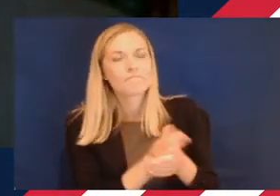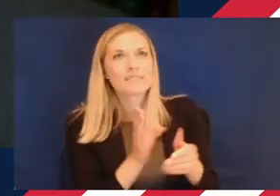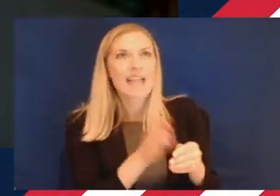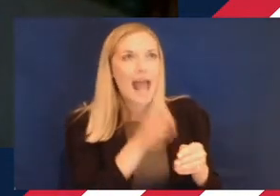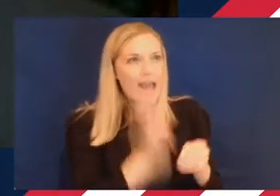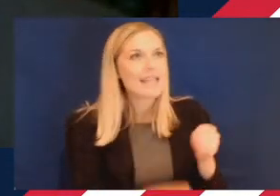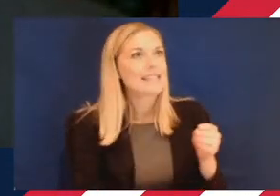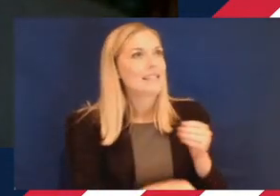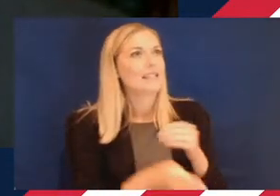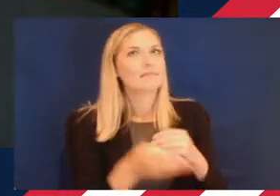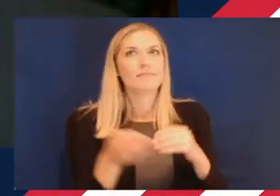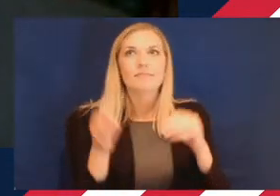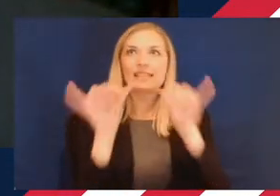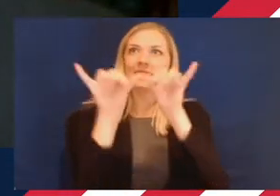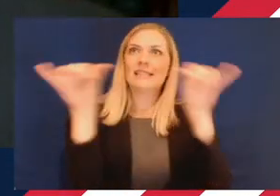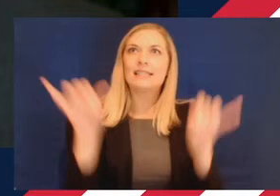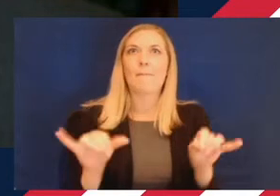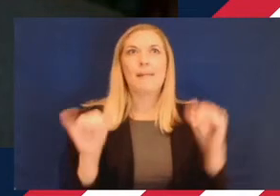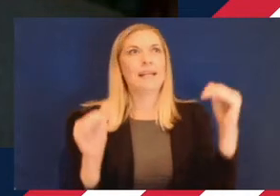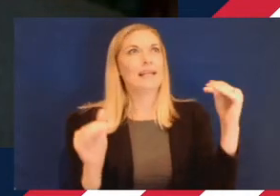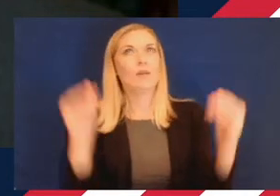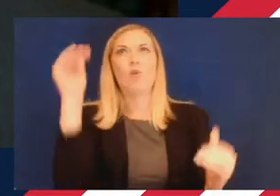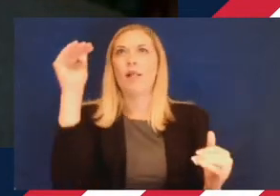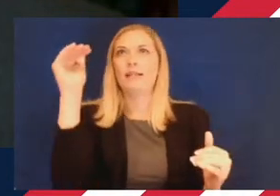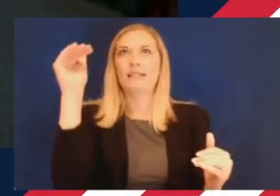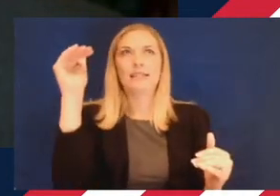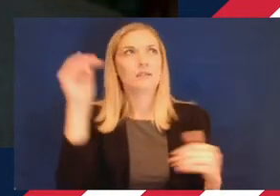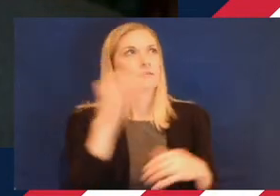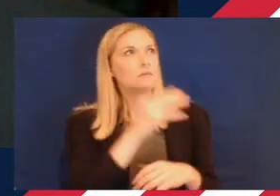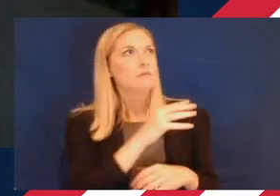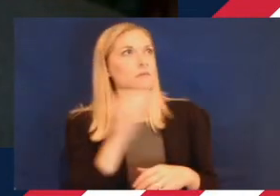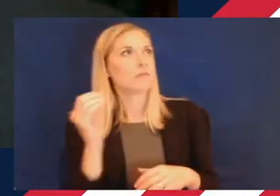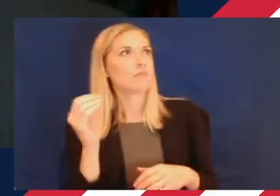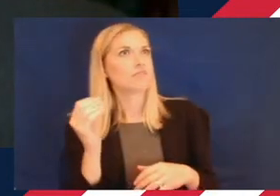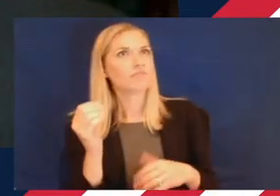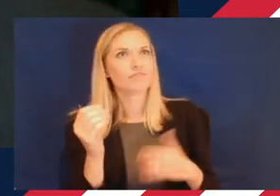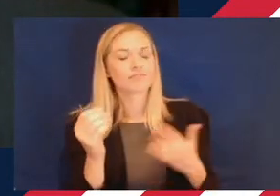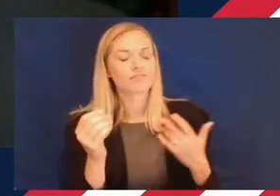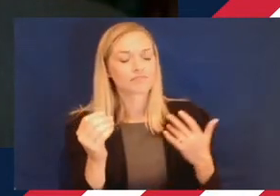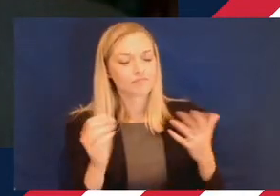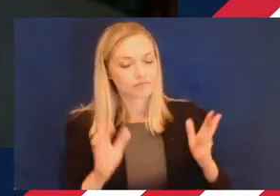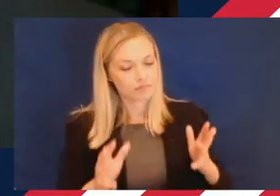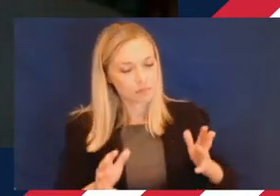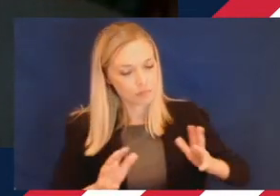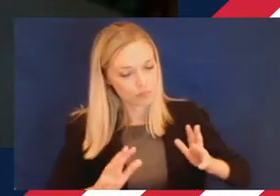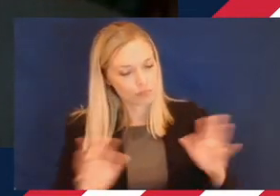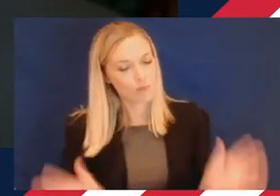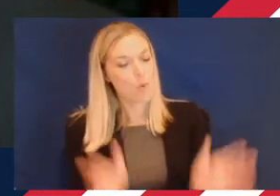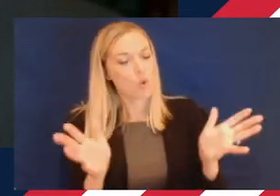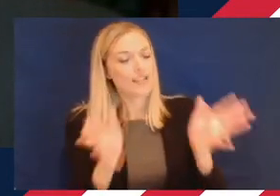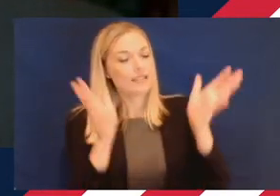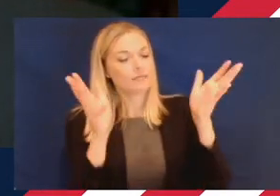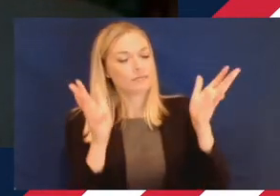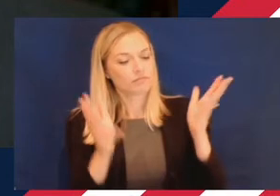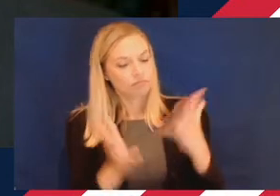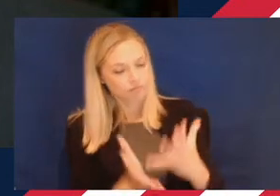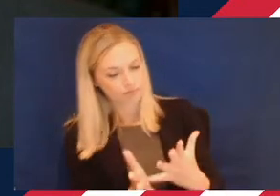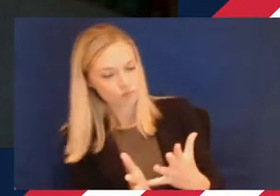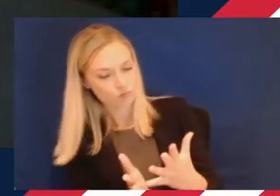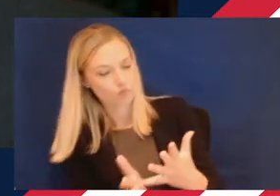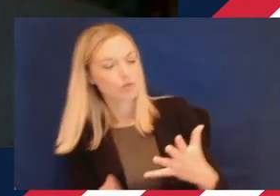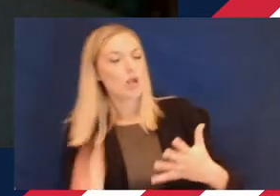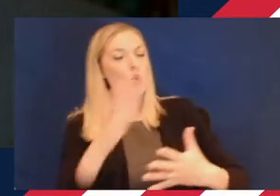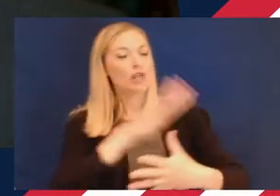systemic inequality and promoting the prioritization of our